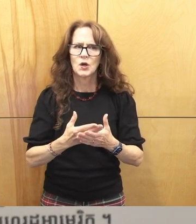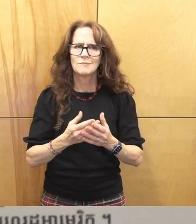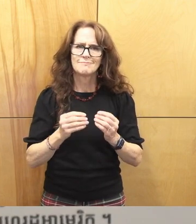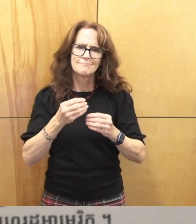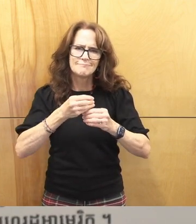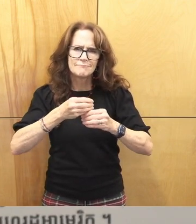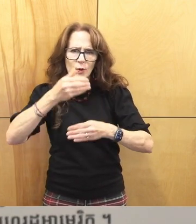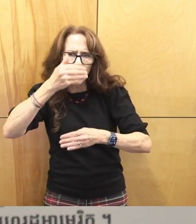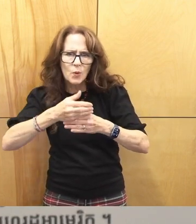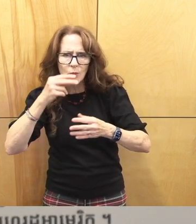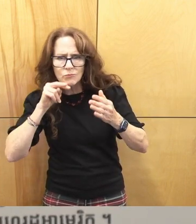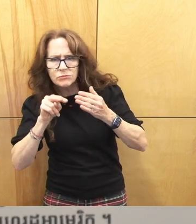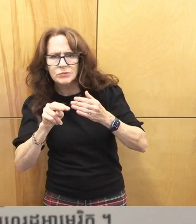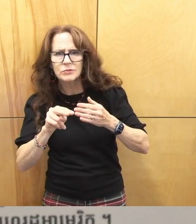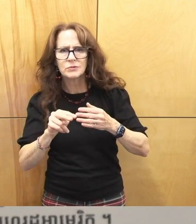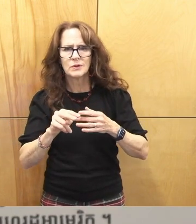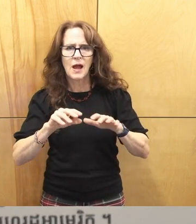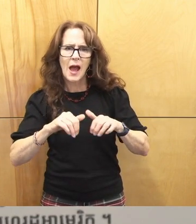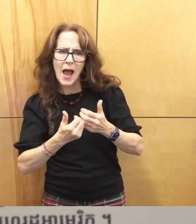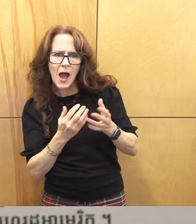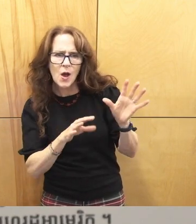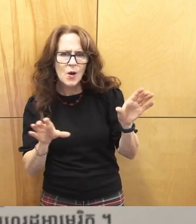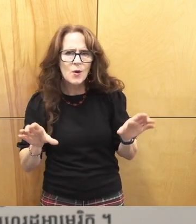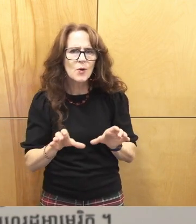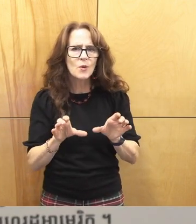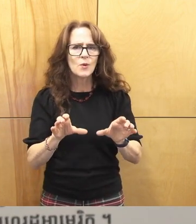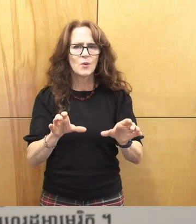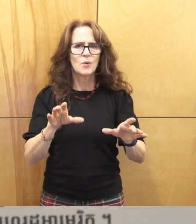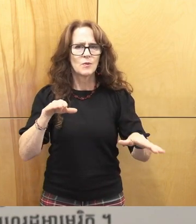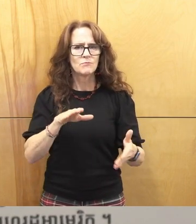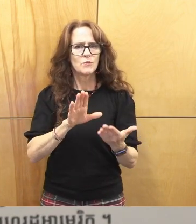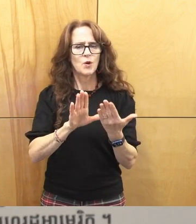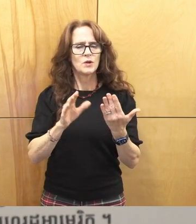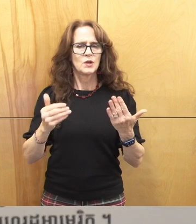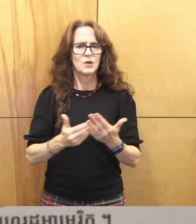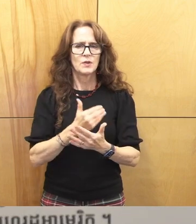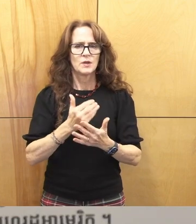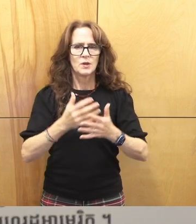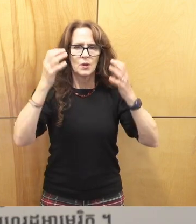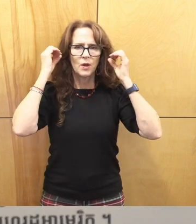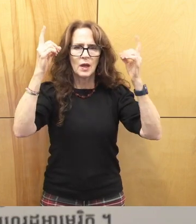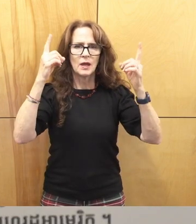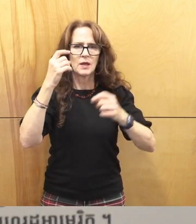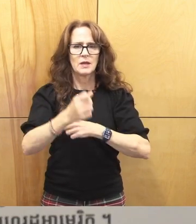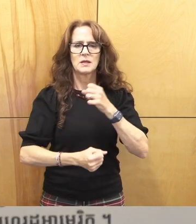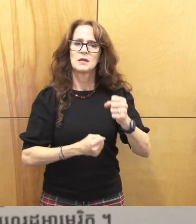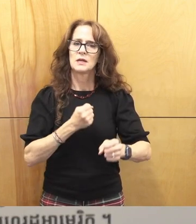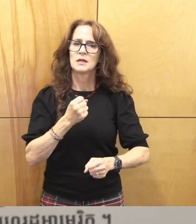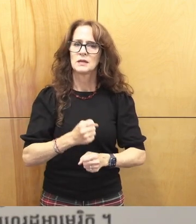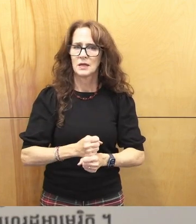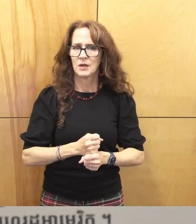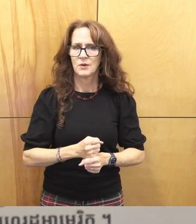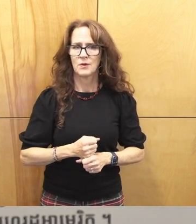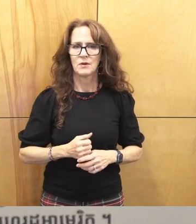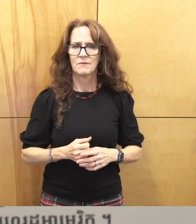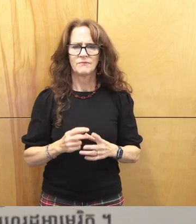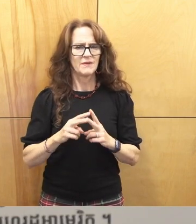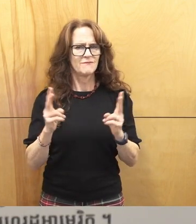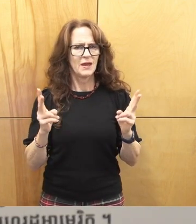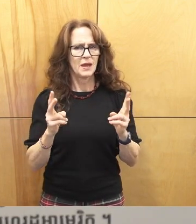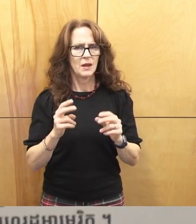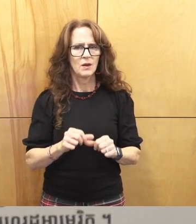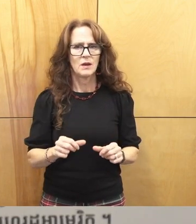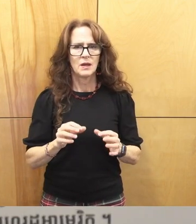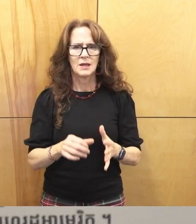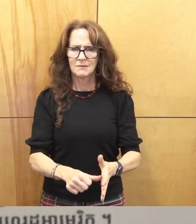into the way that we are approaching this new educational year. And I was very impressed by